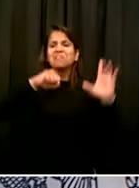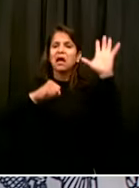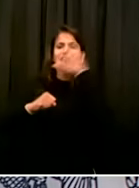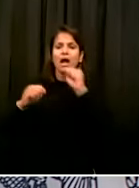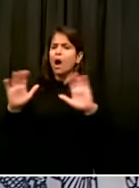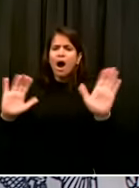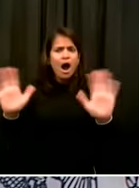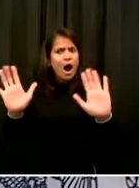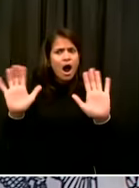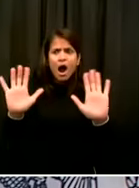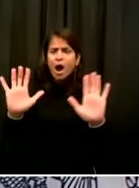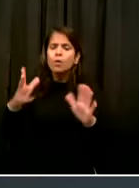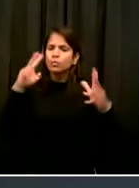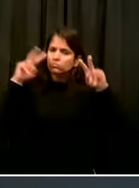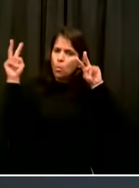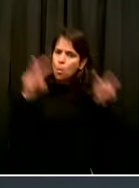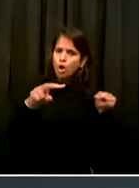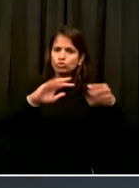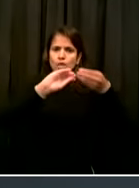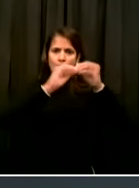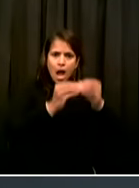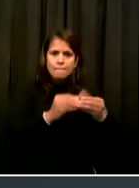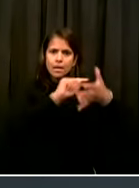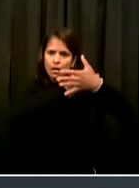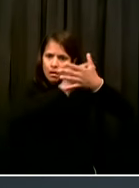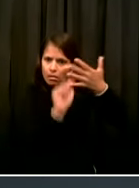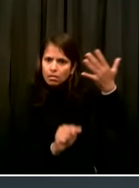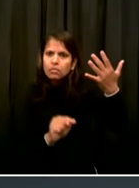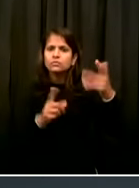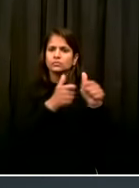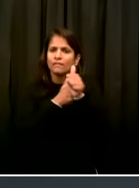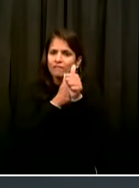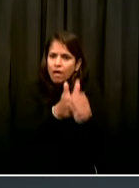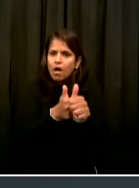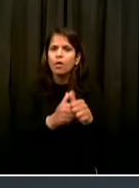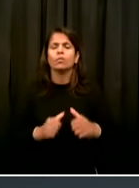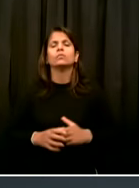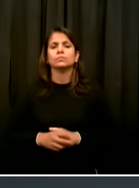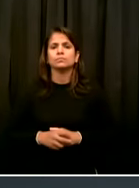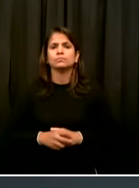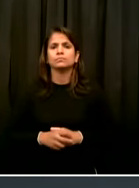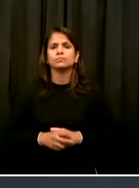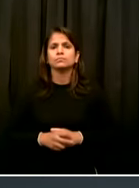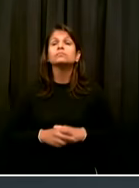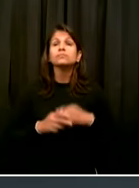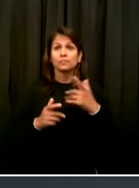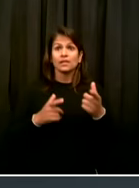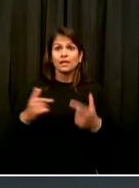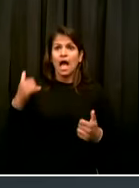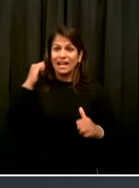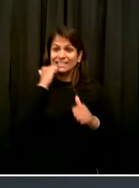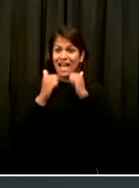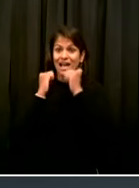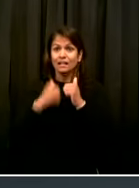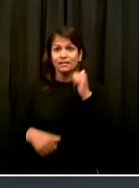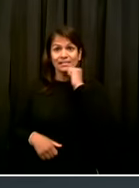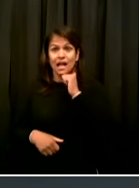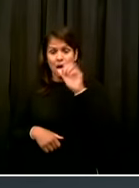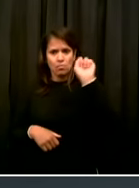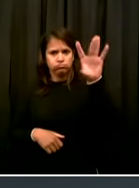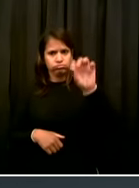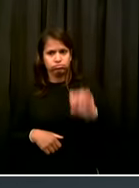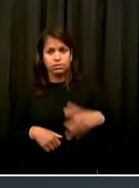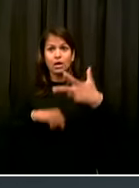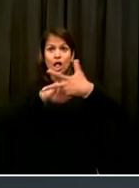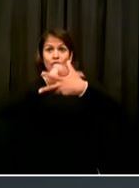4 weeks of data together. It'll be broken out into categories that make a lot clearer what's going on and where we stand in the battle